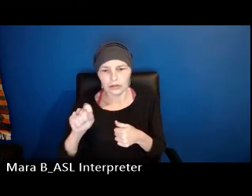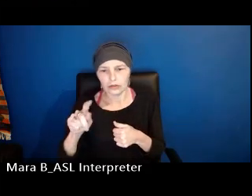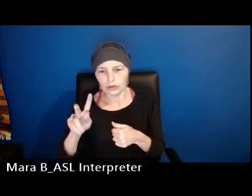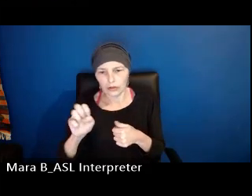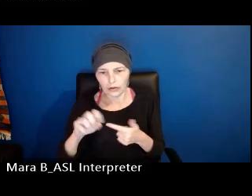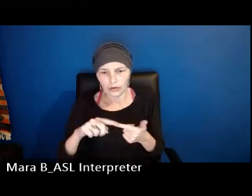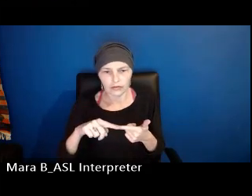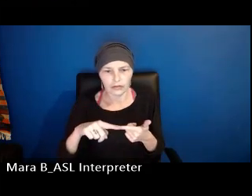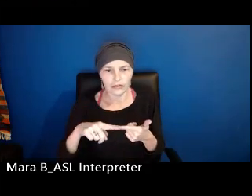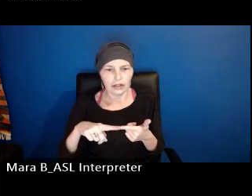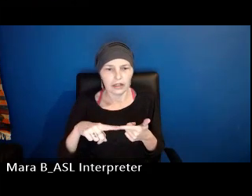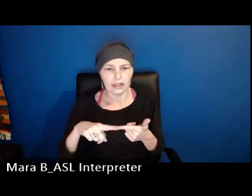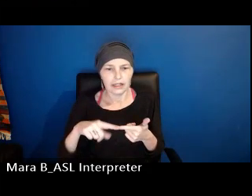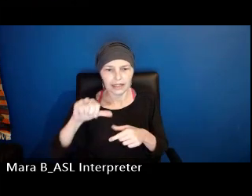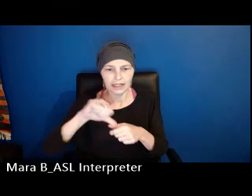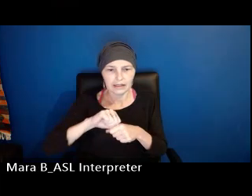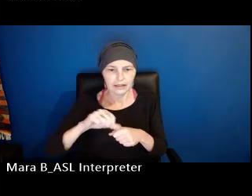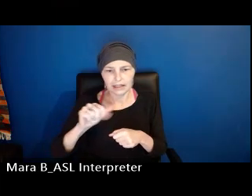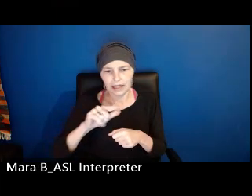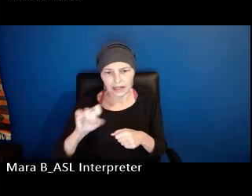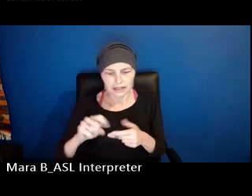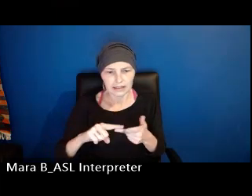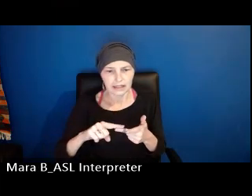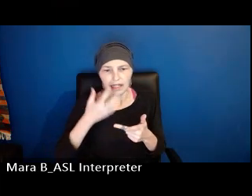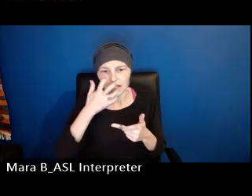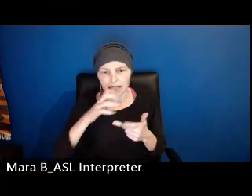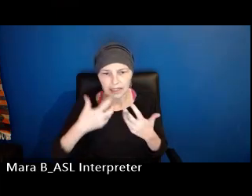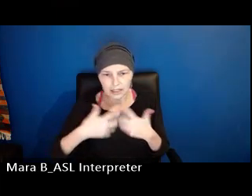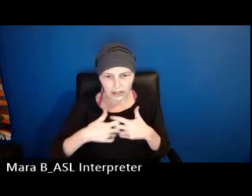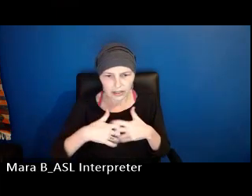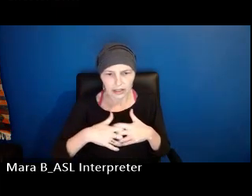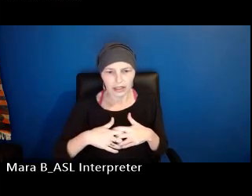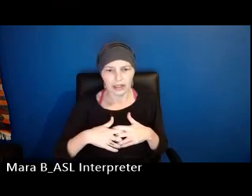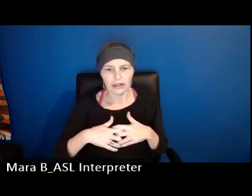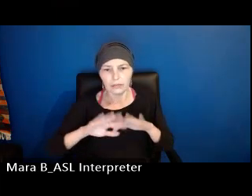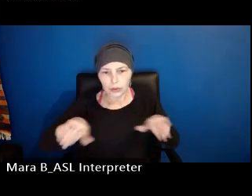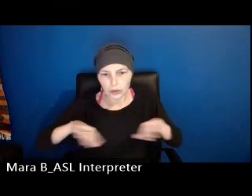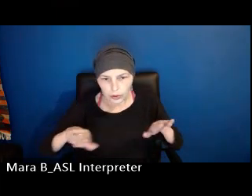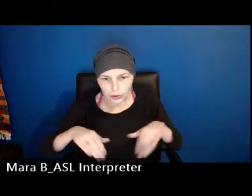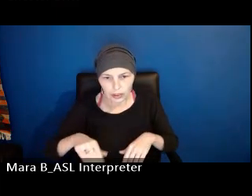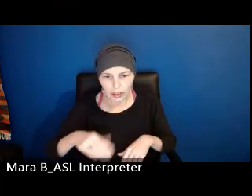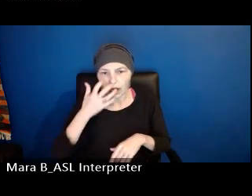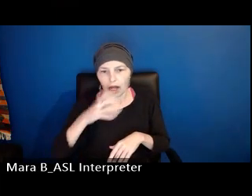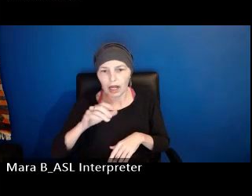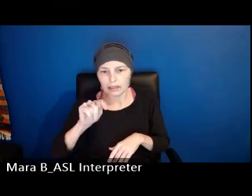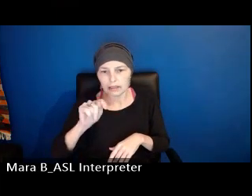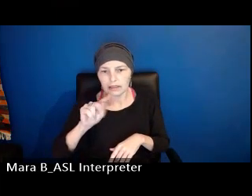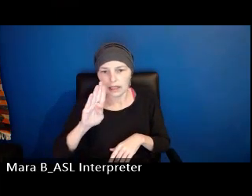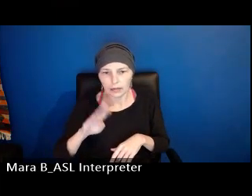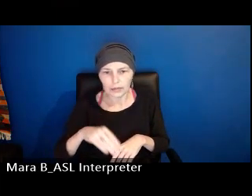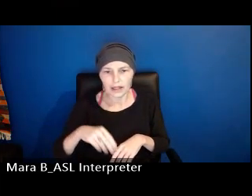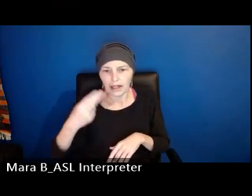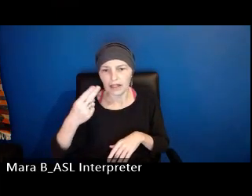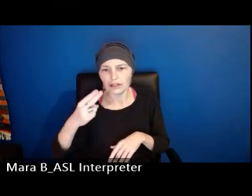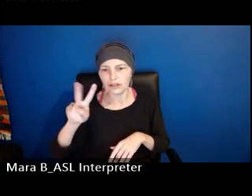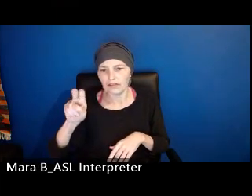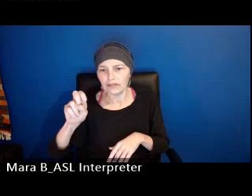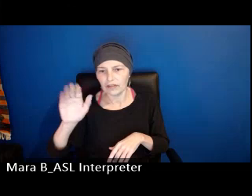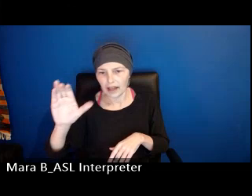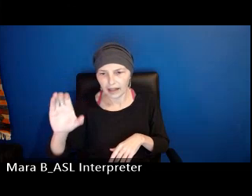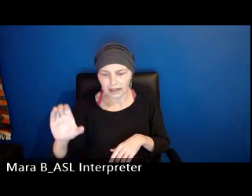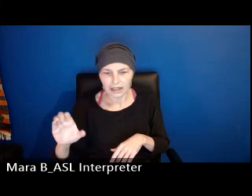and a hot tub, HVAC system, right? If the city is going to force a homeowner to swap out